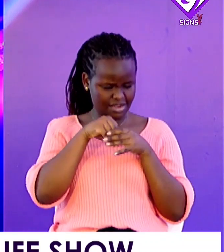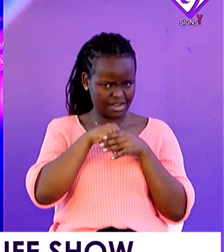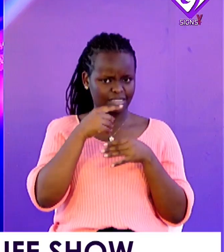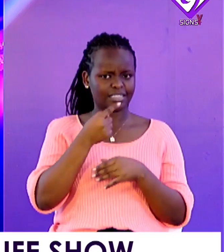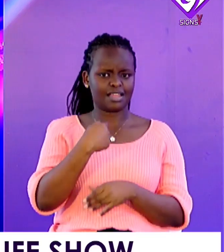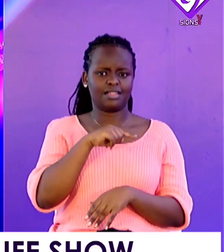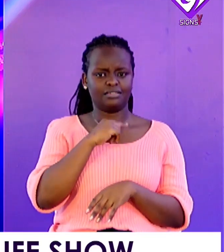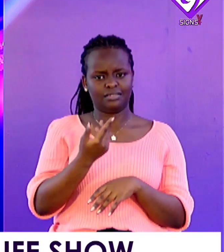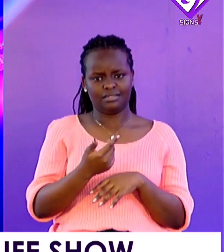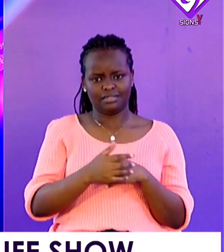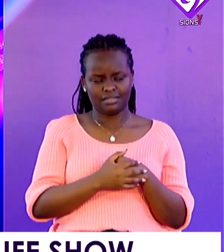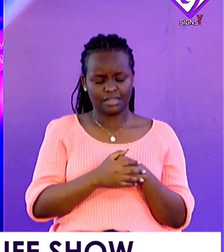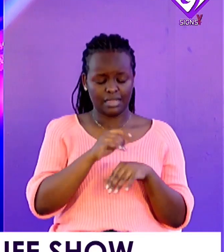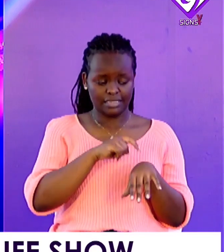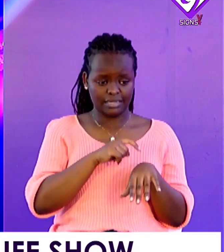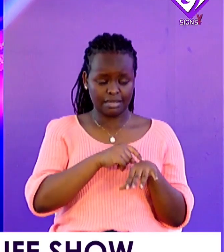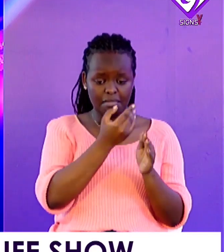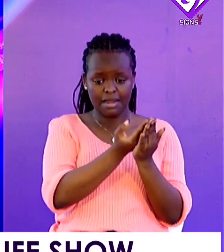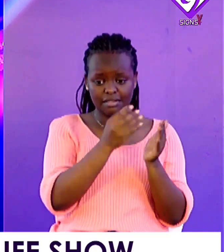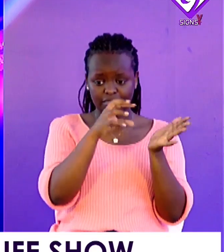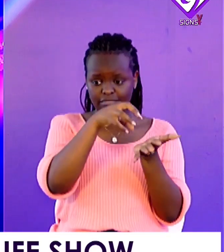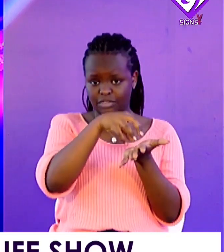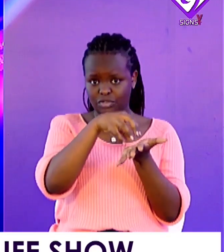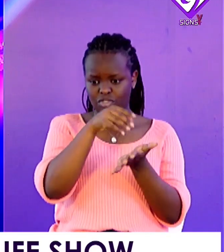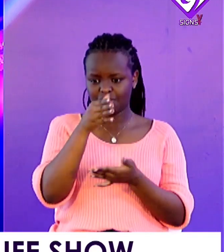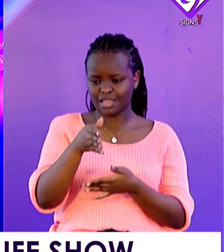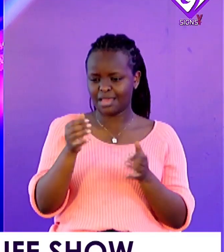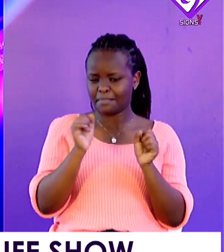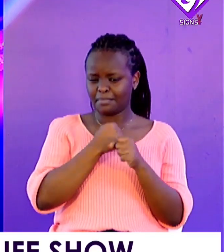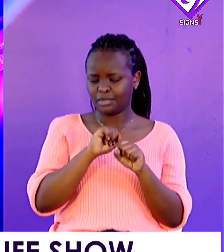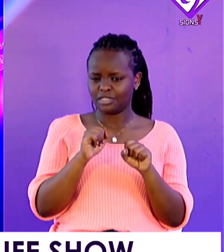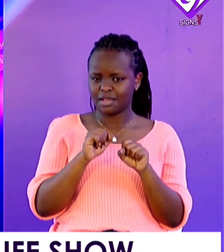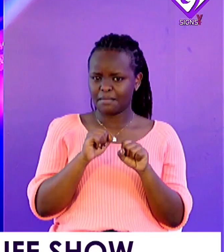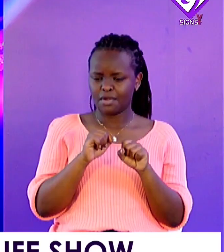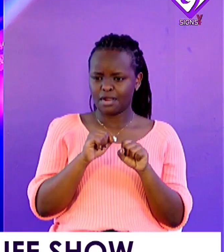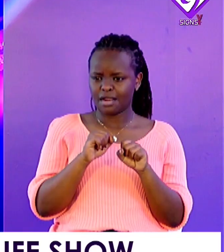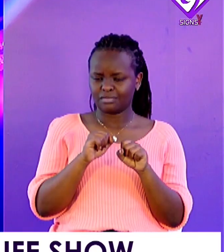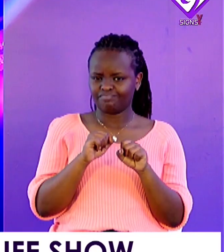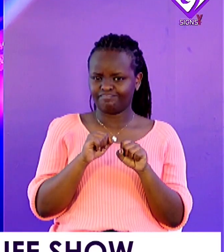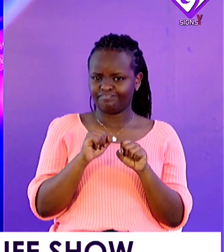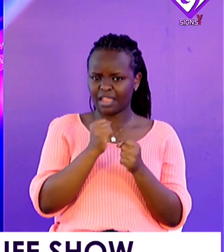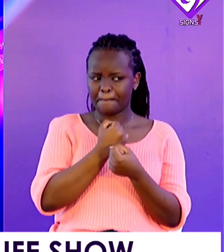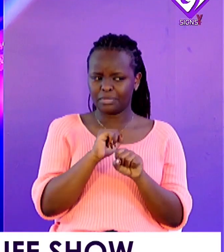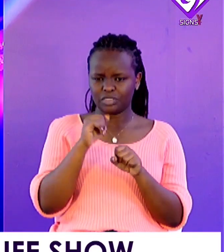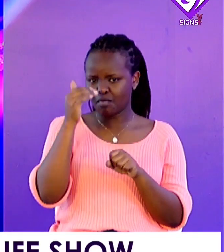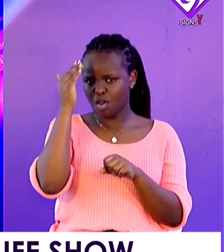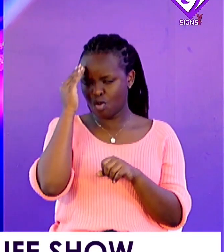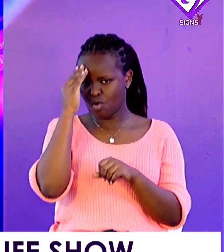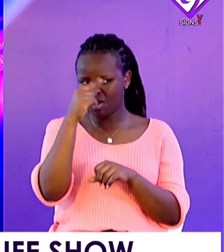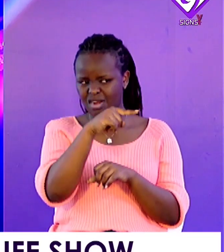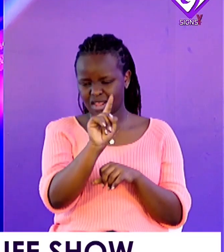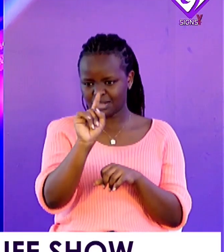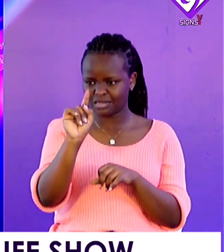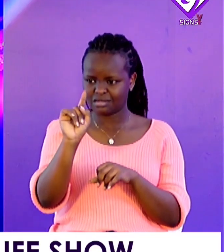it reaches to that stage where you cannot, your conscience is not alert, I